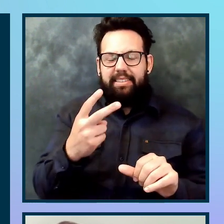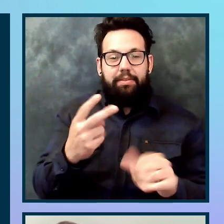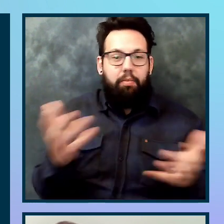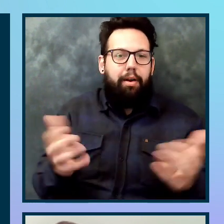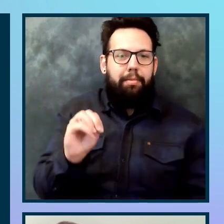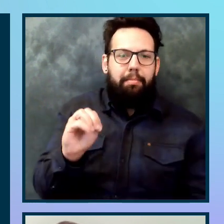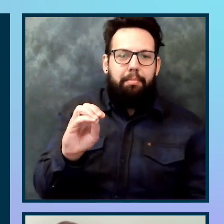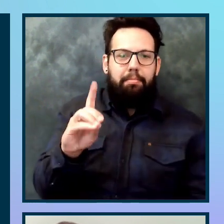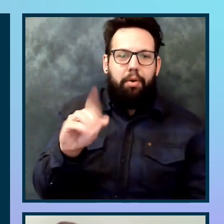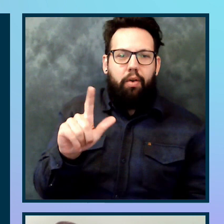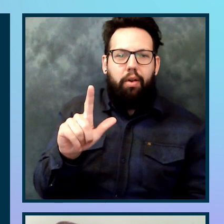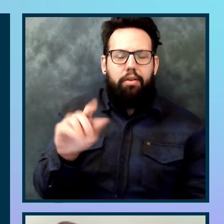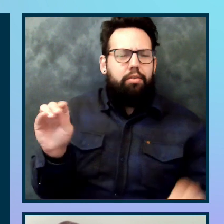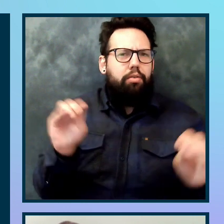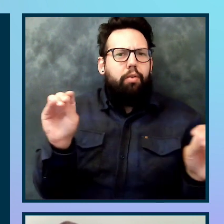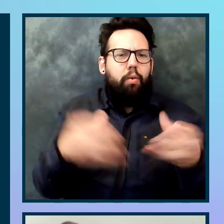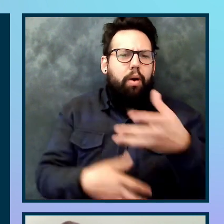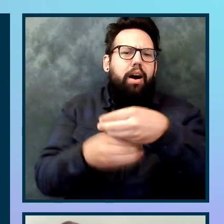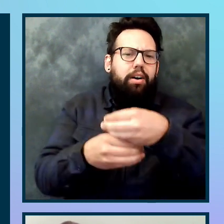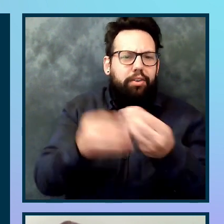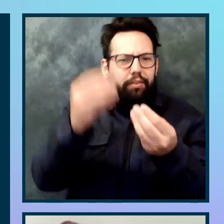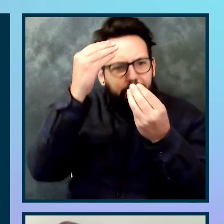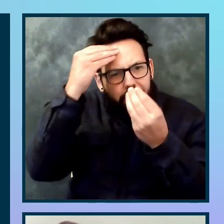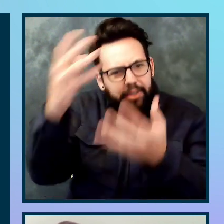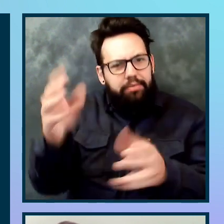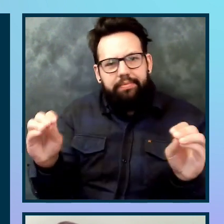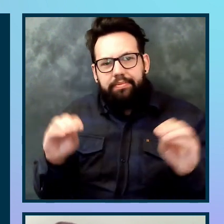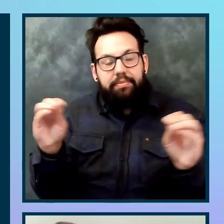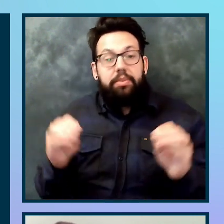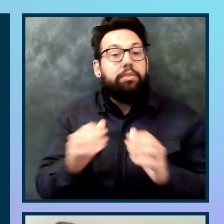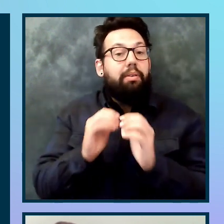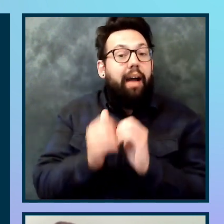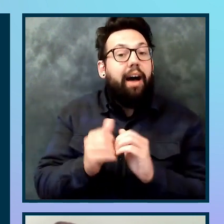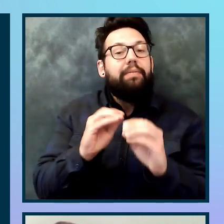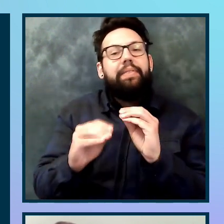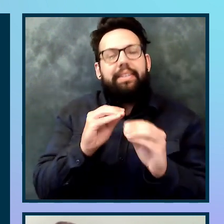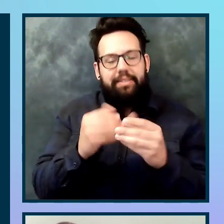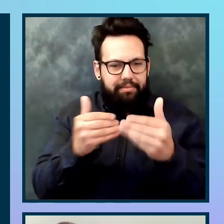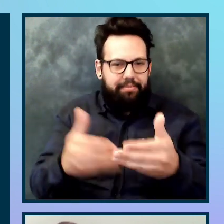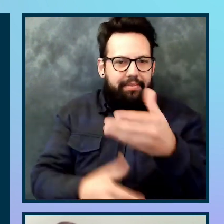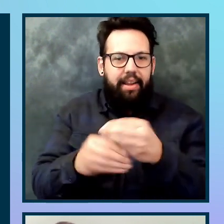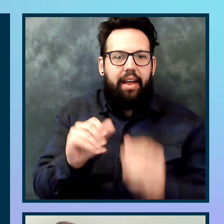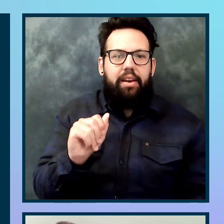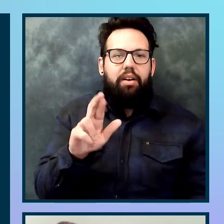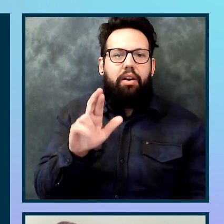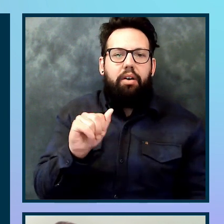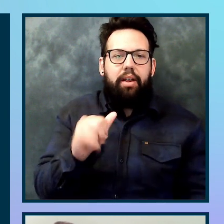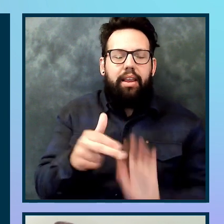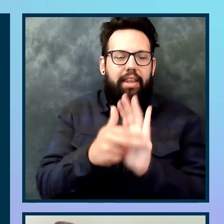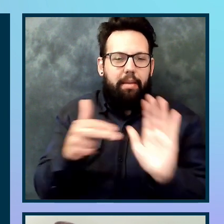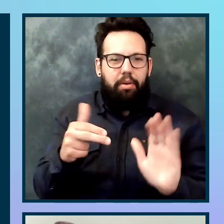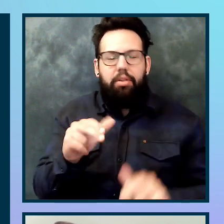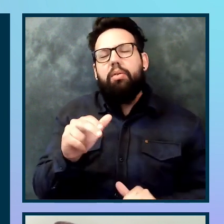us any other information to the screen reader. So to fix that, we need to add an aria label or an aria labeled by. Preferably,